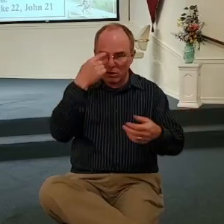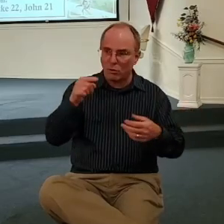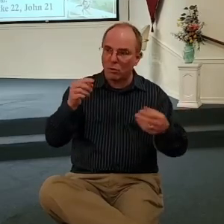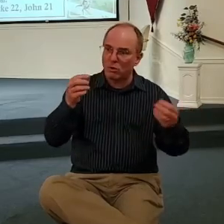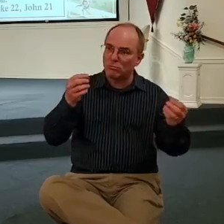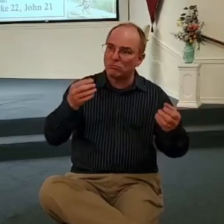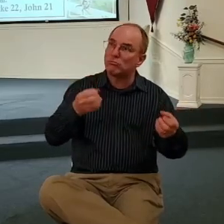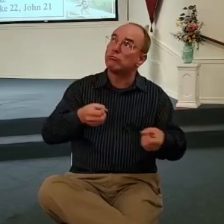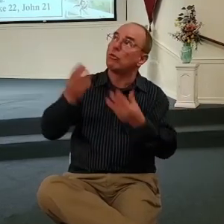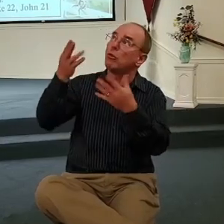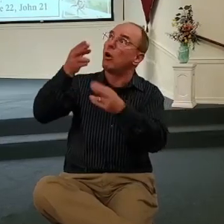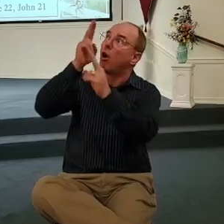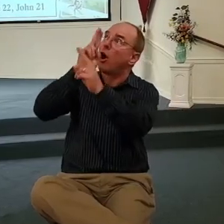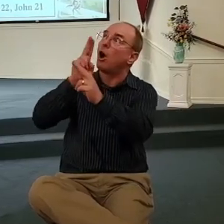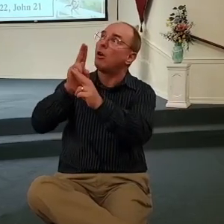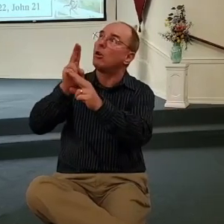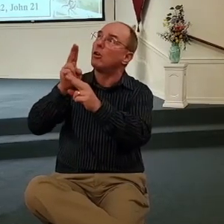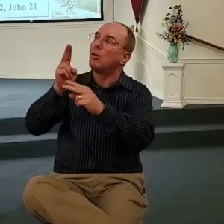people.